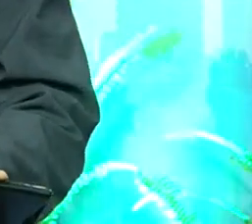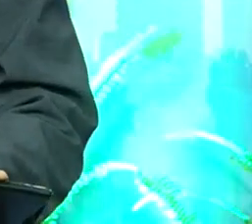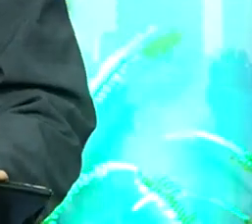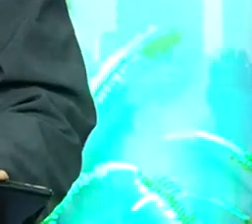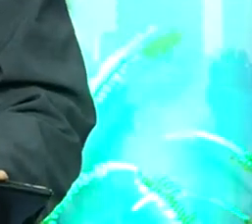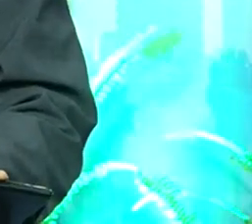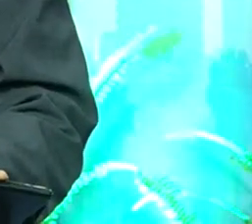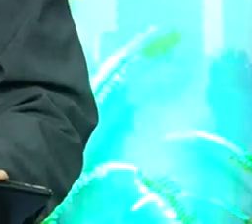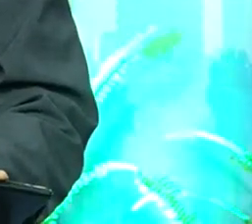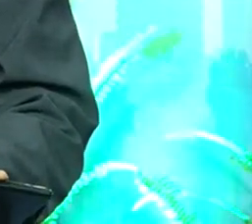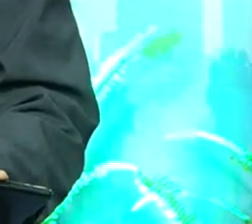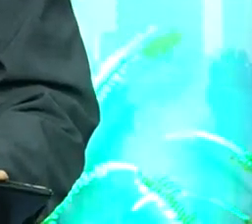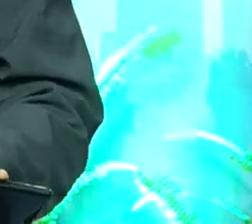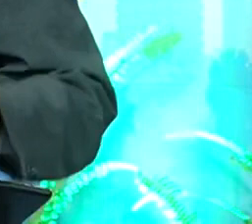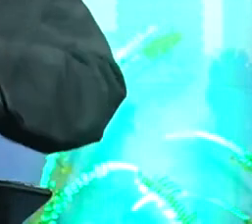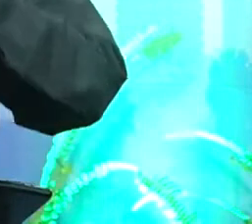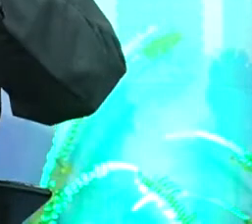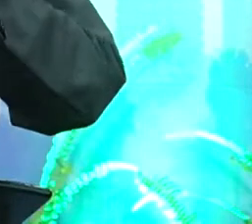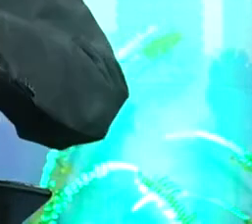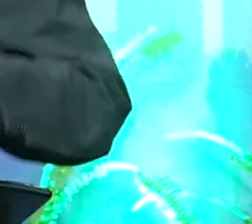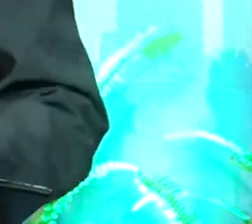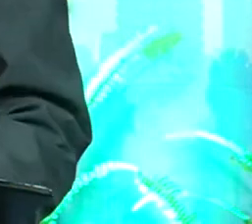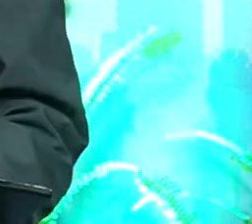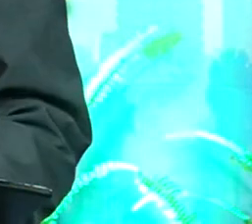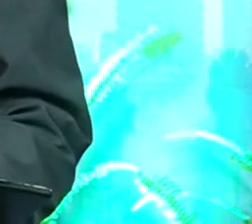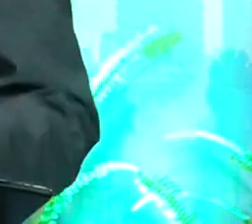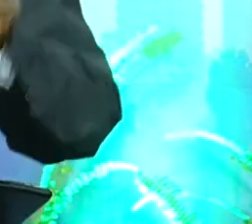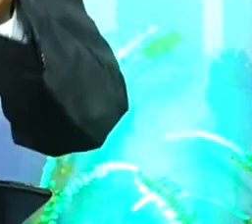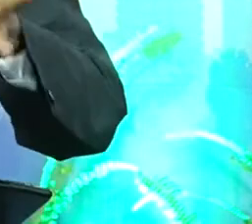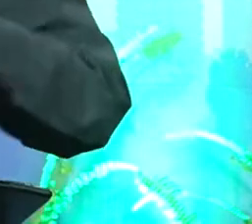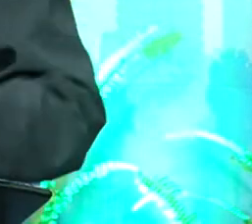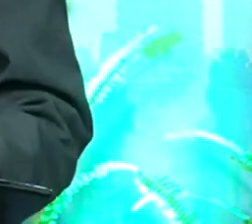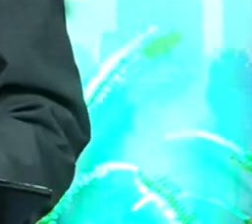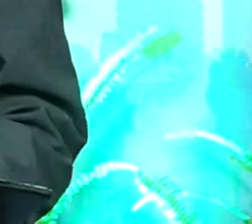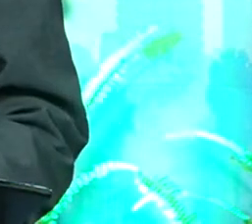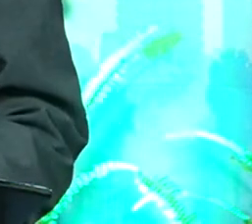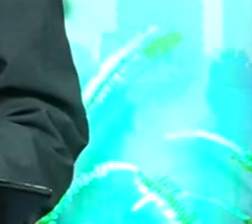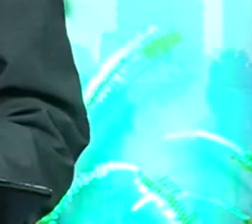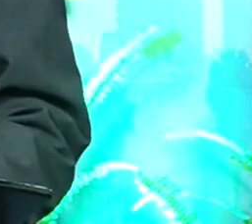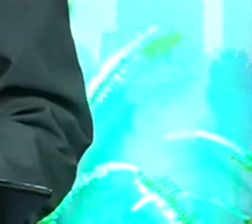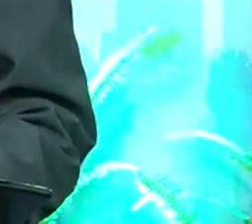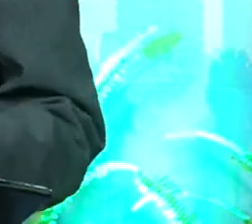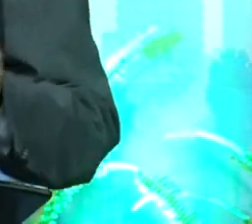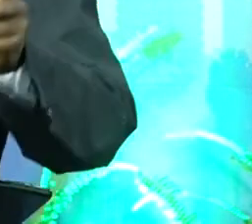can intervene. I remember we prayed. I prayed.